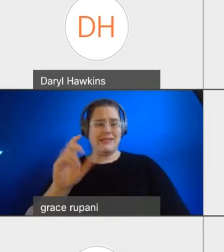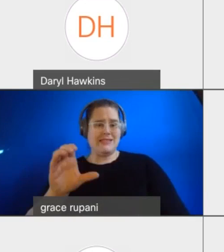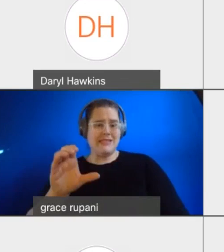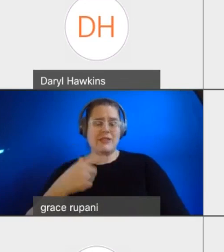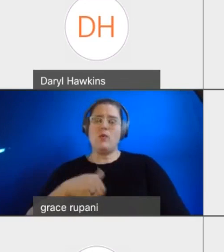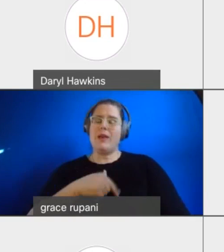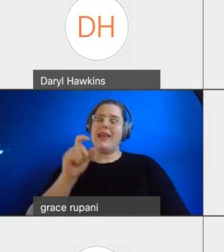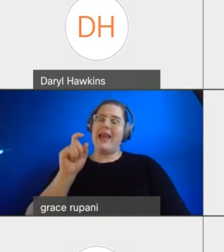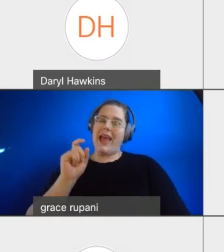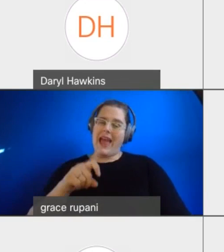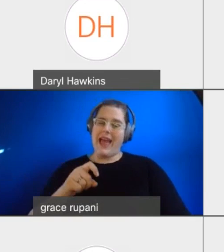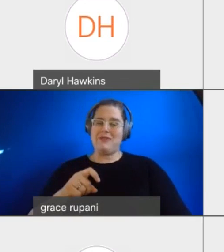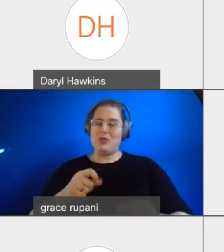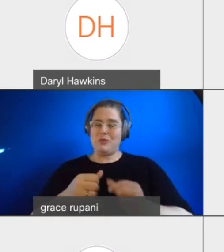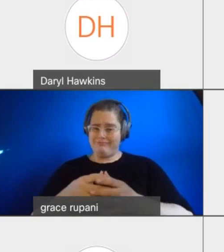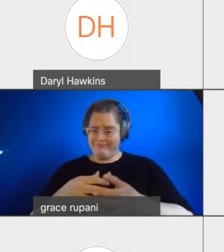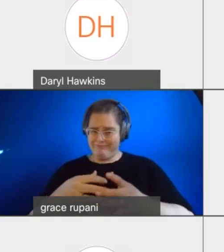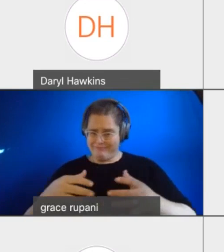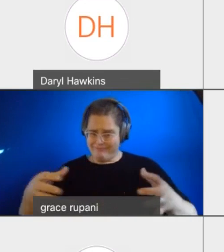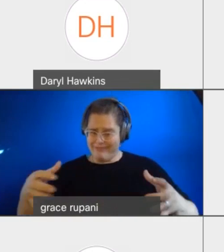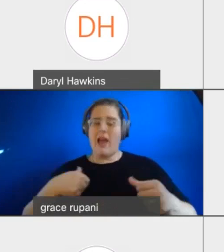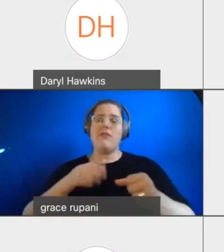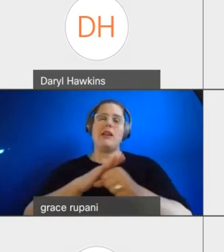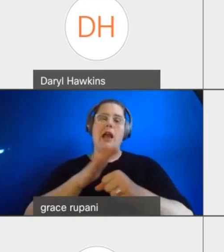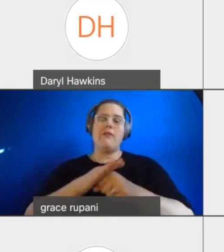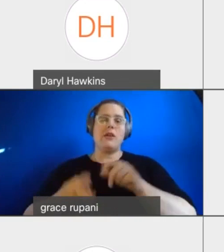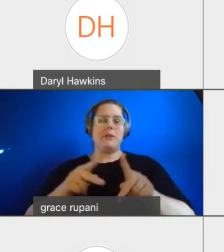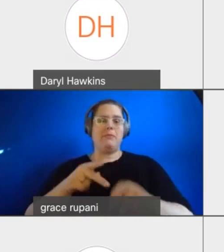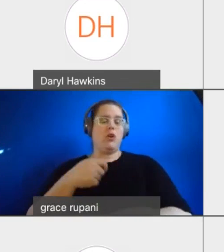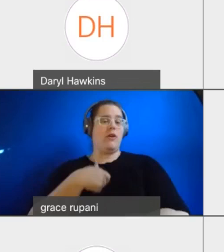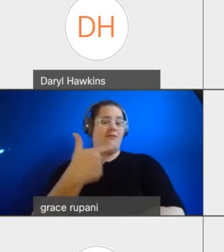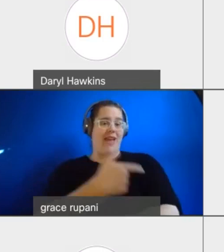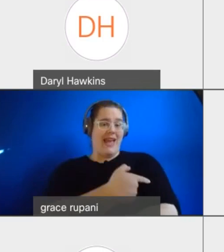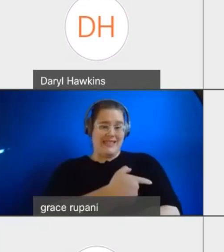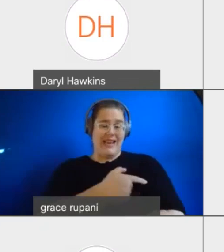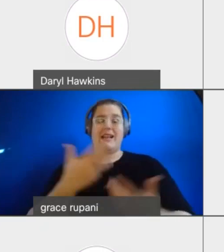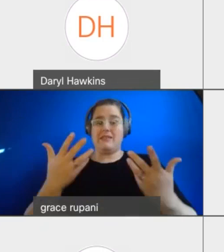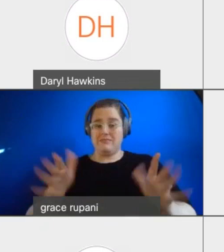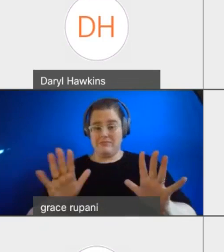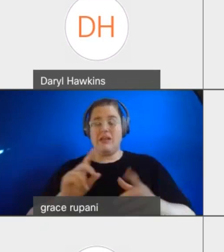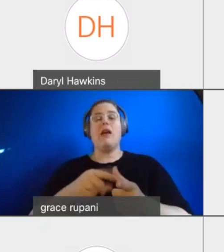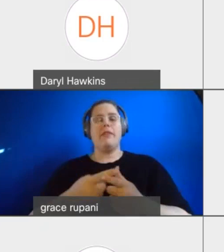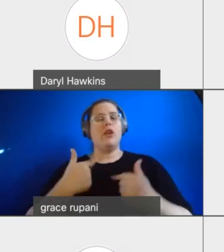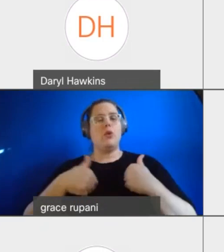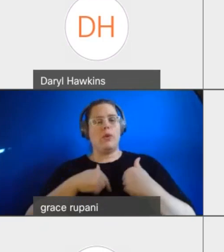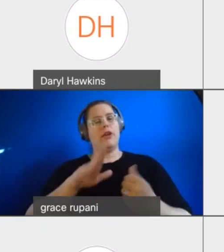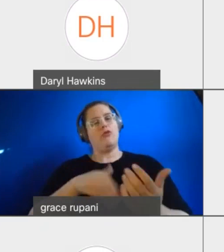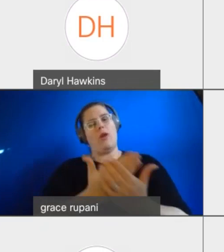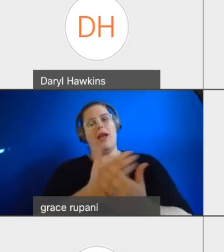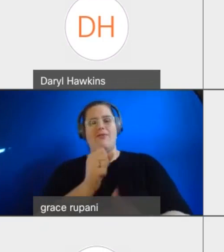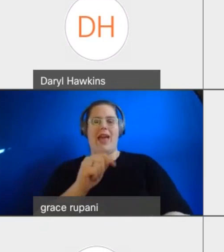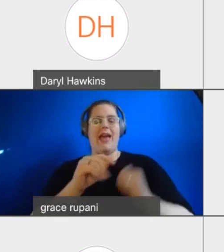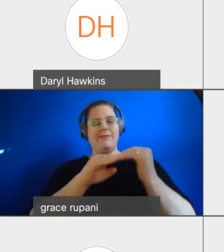substantial enough proportion of people are vaccinated that we do reach that herd immunity in a safe way. And so that's going